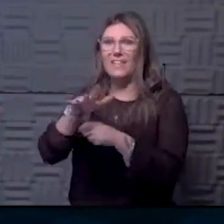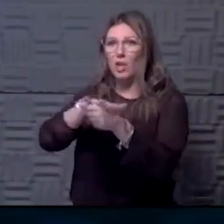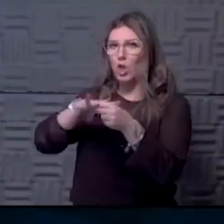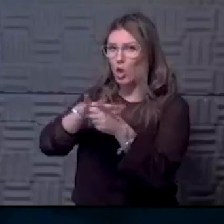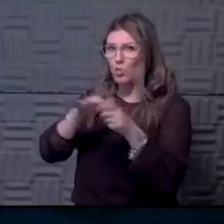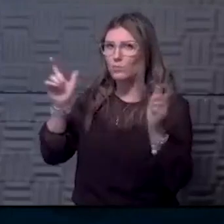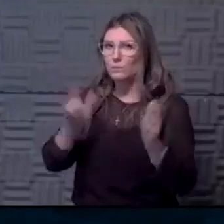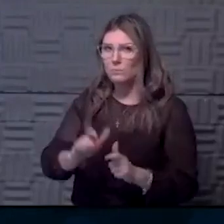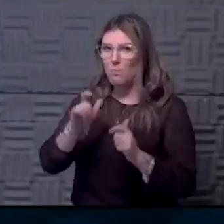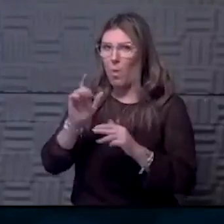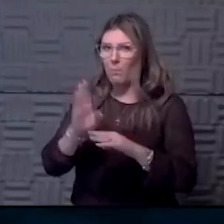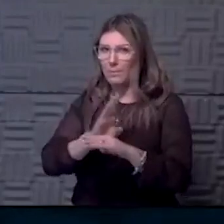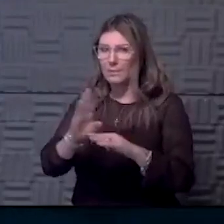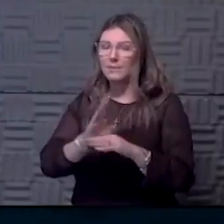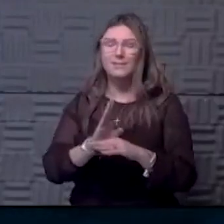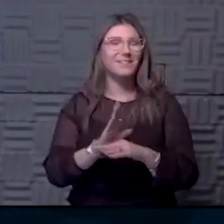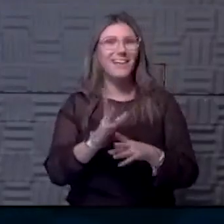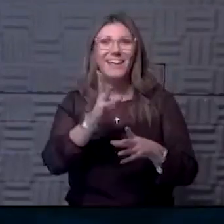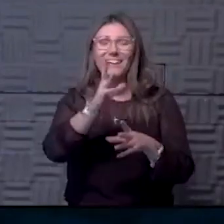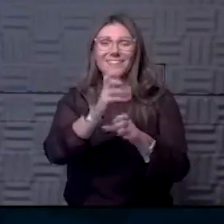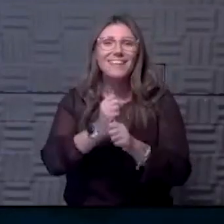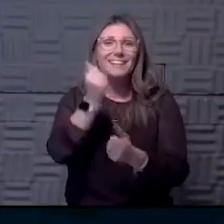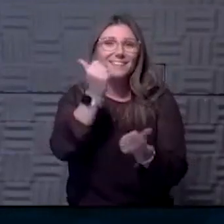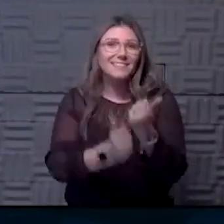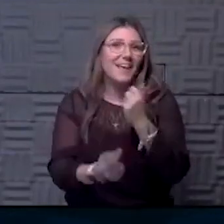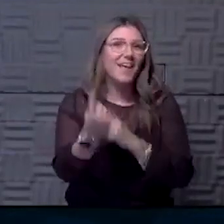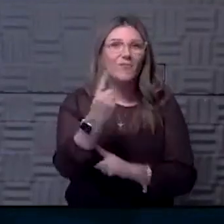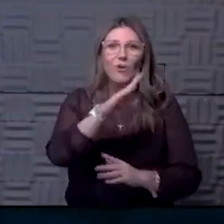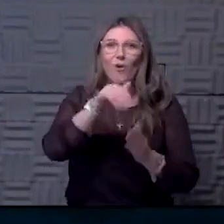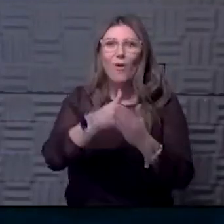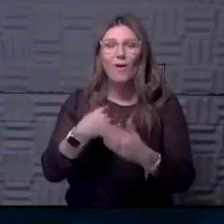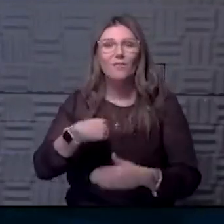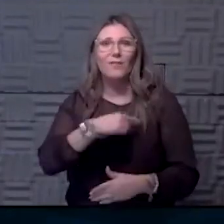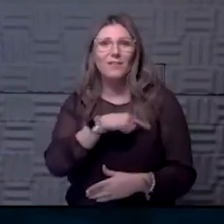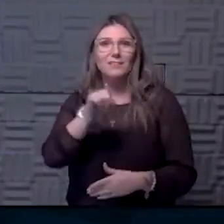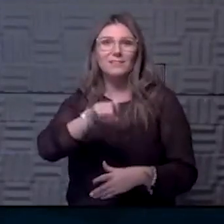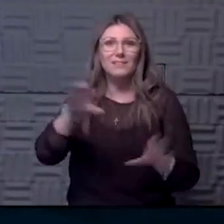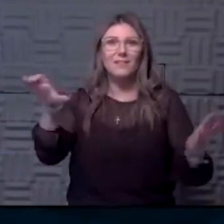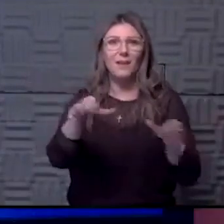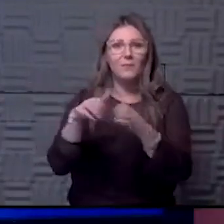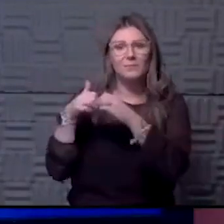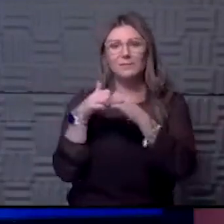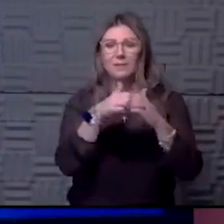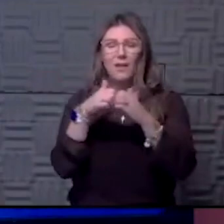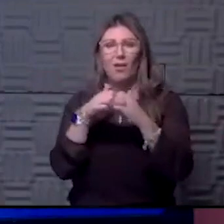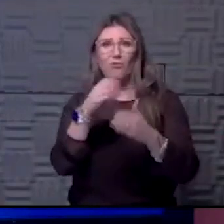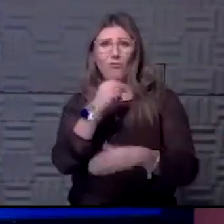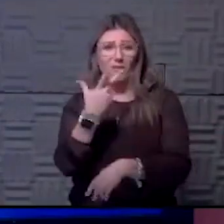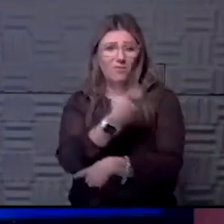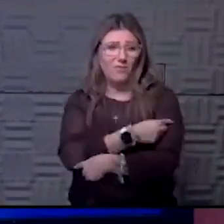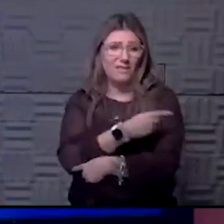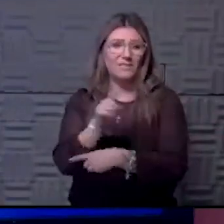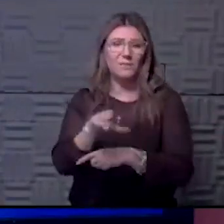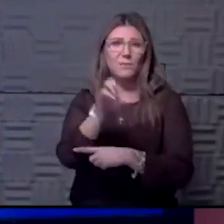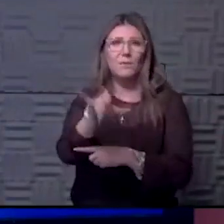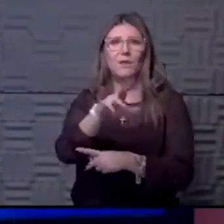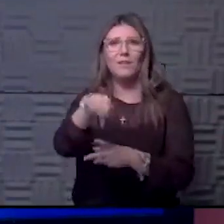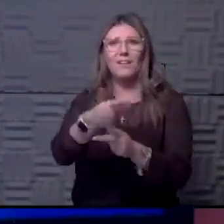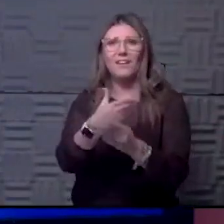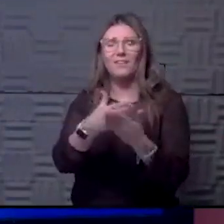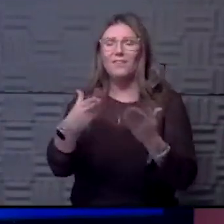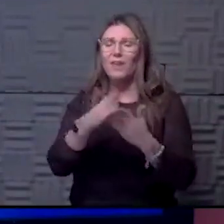Okay, thank you. It takes all of us, right? Yep. At the end of the day, we just got to work together. It takes all of us, and let's get the vaccine and the people that do this kind of stuff all the